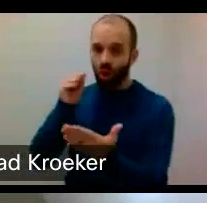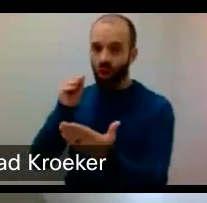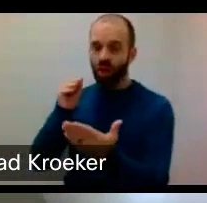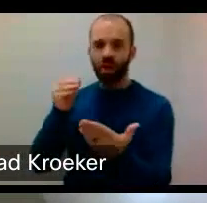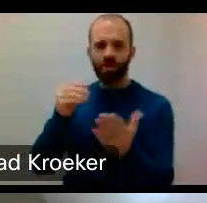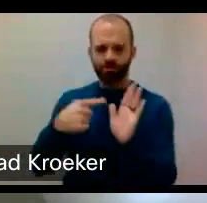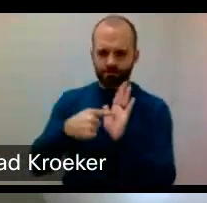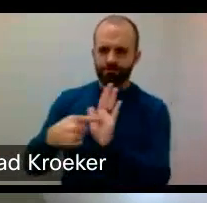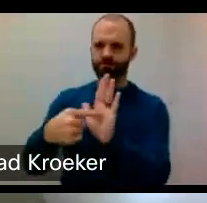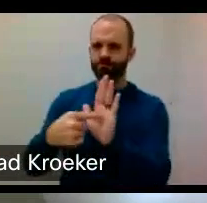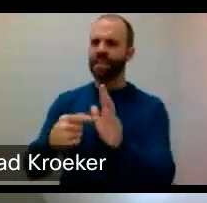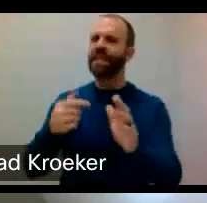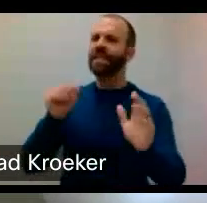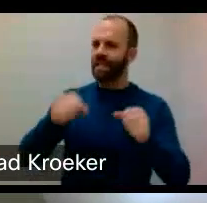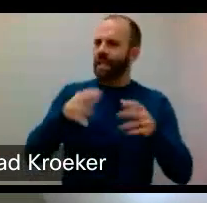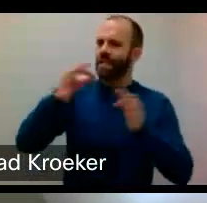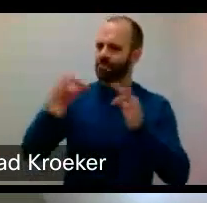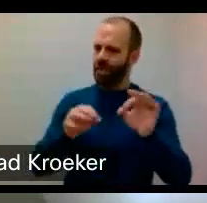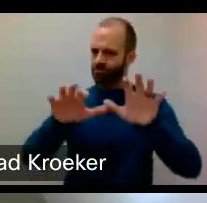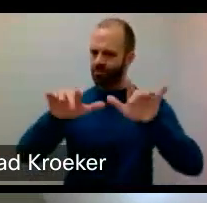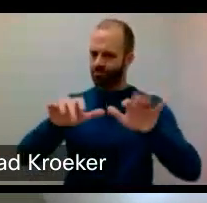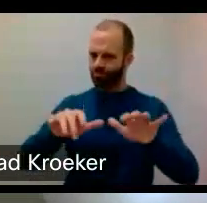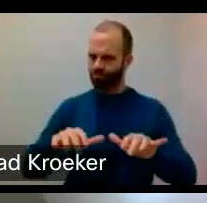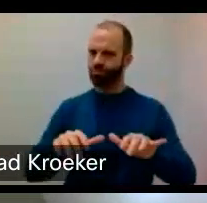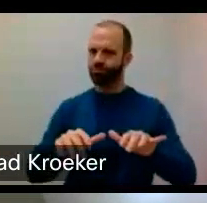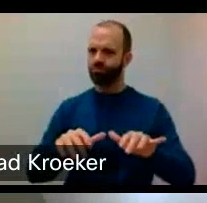in a reflective written task.